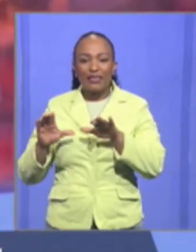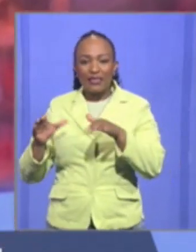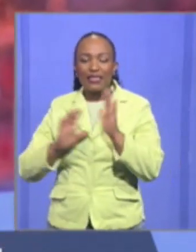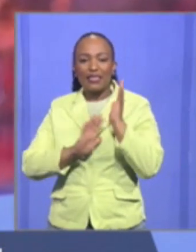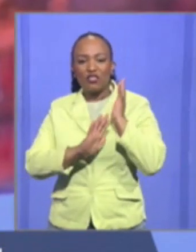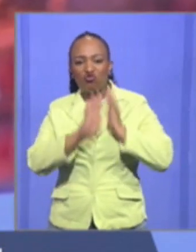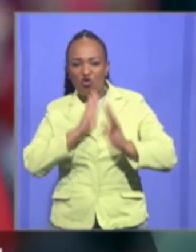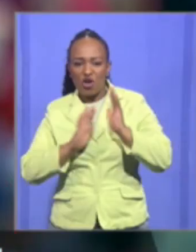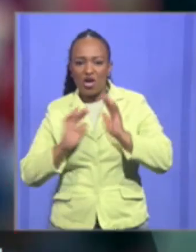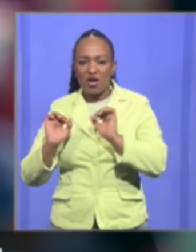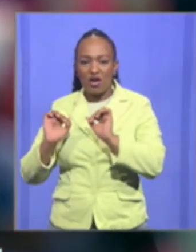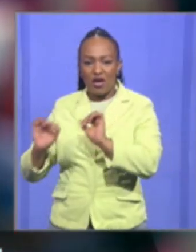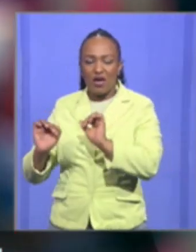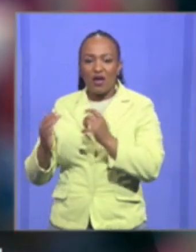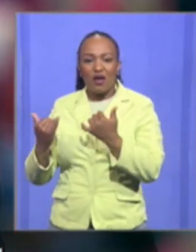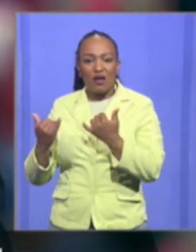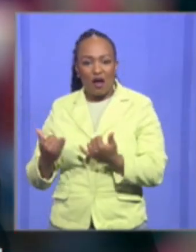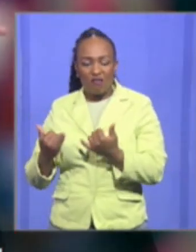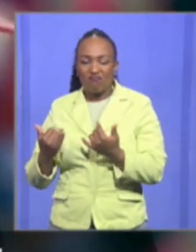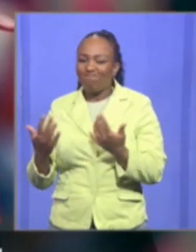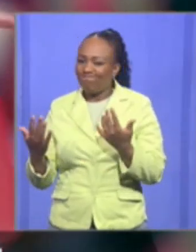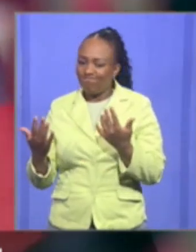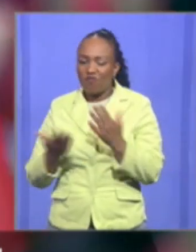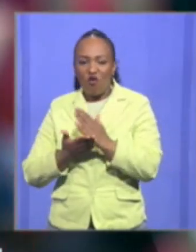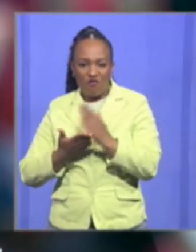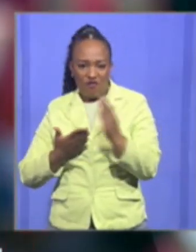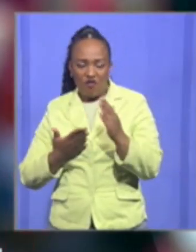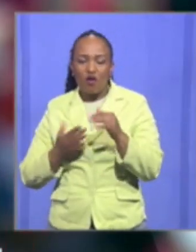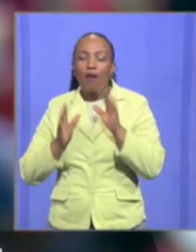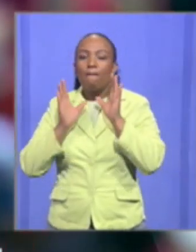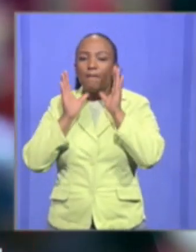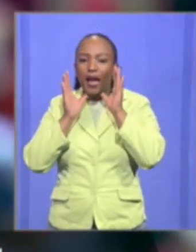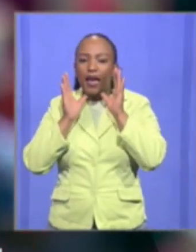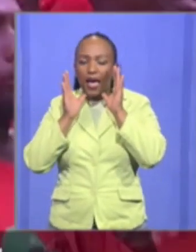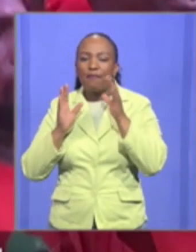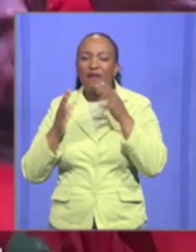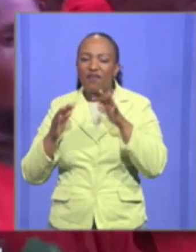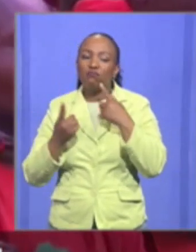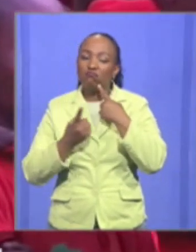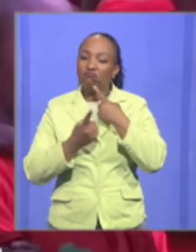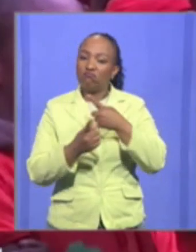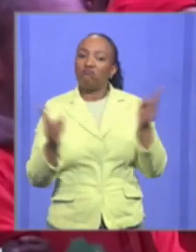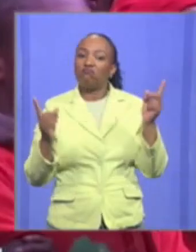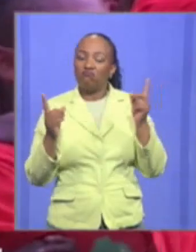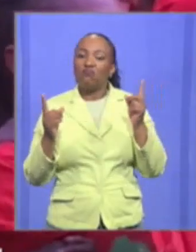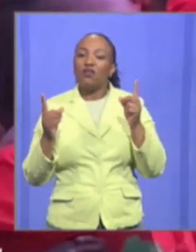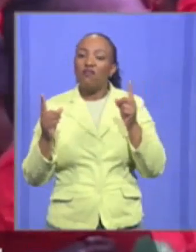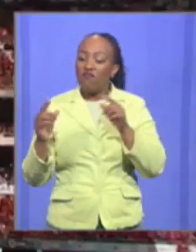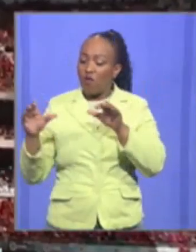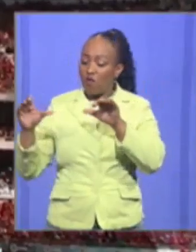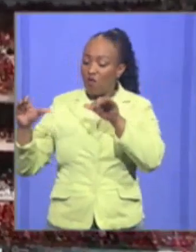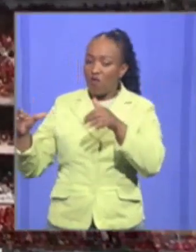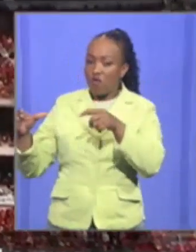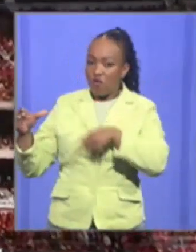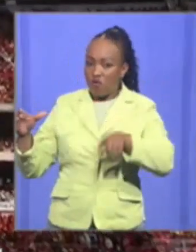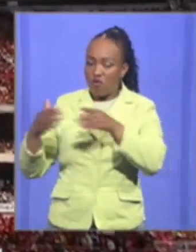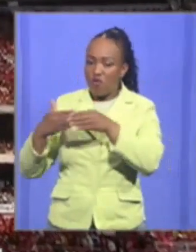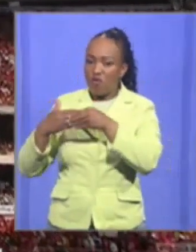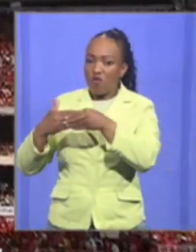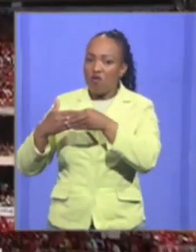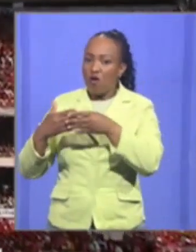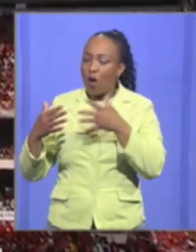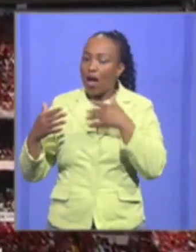le pušo ga bjale e ya le moši wa dikwekwele. Malema o tsebagaditše gore sehlopha tšhomo sa pušo ka mokgatlong se šollantšhitšwe ka